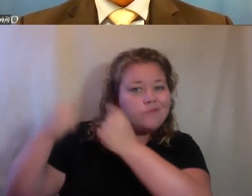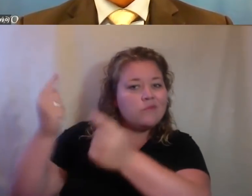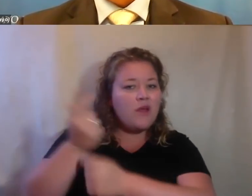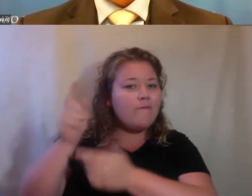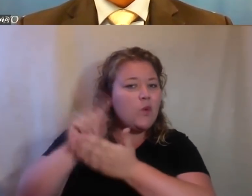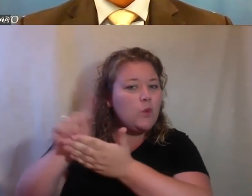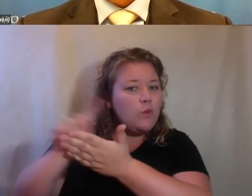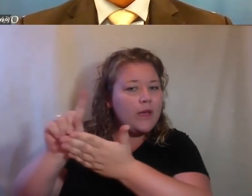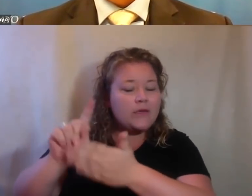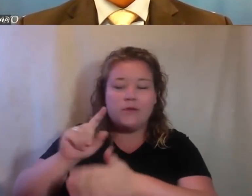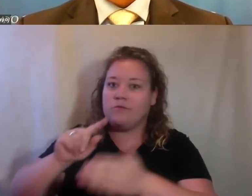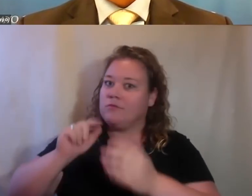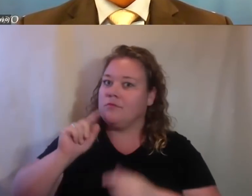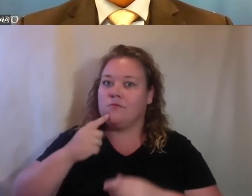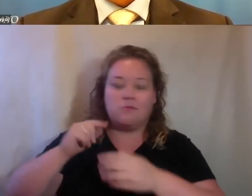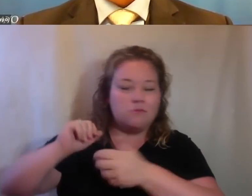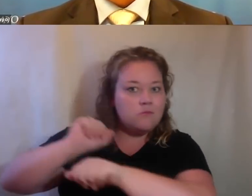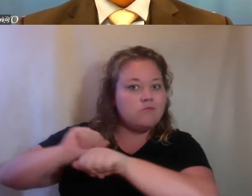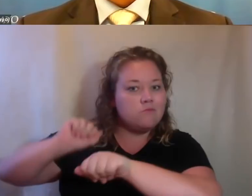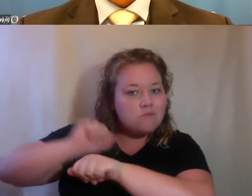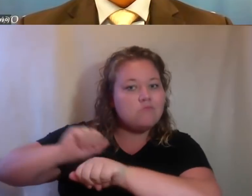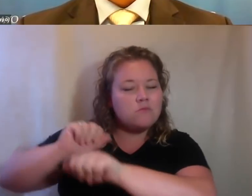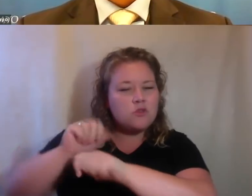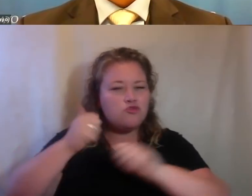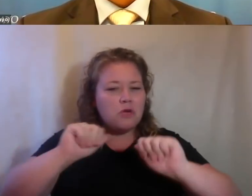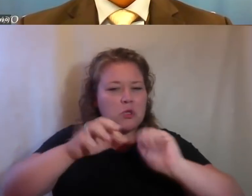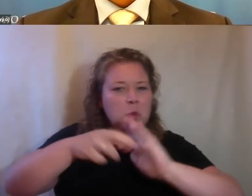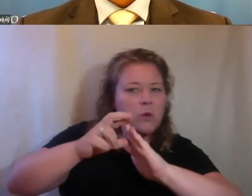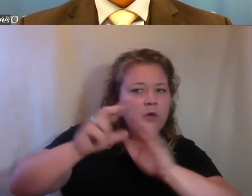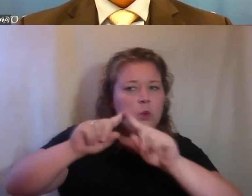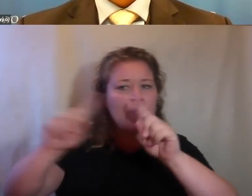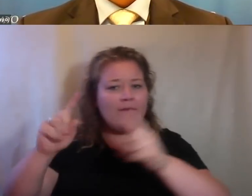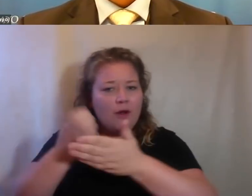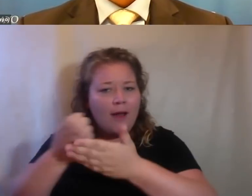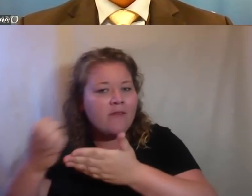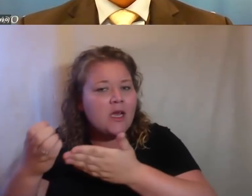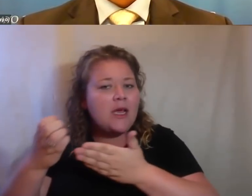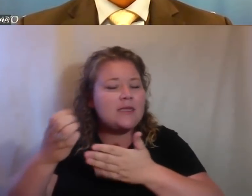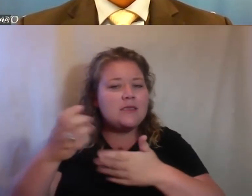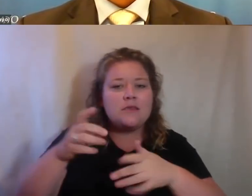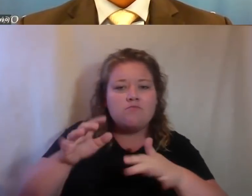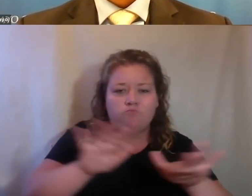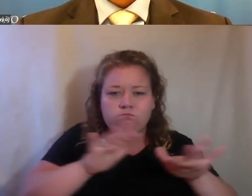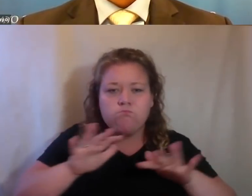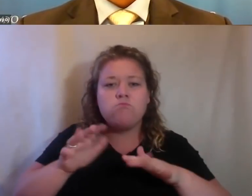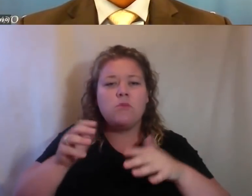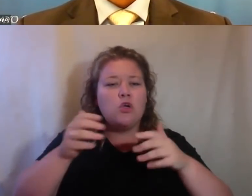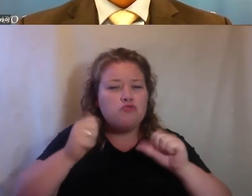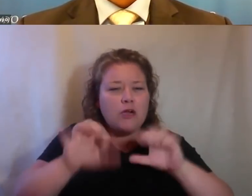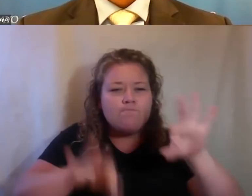to review the evidence and come up with a new process. It is rooted and based in